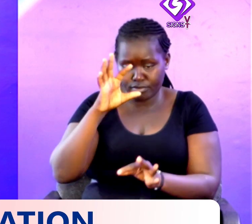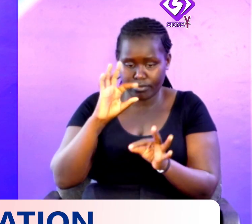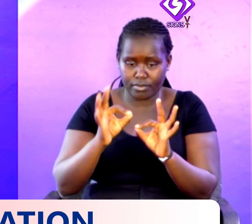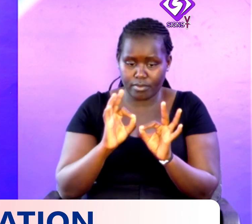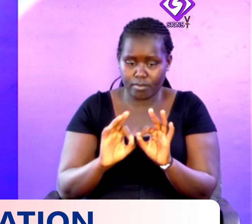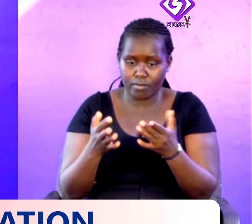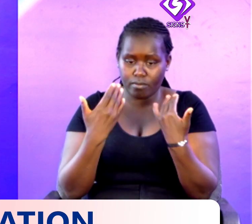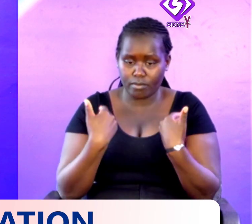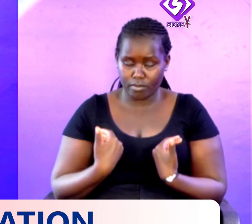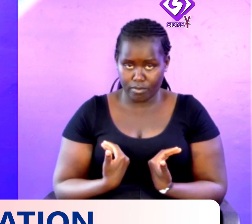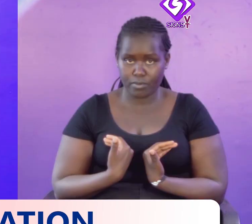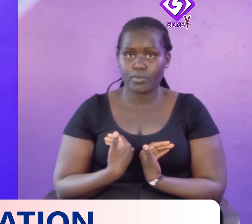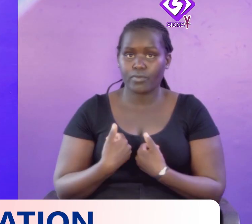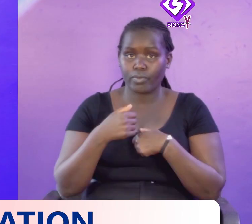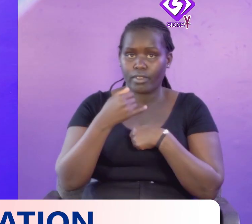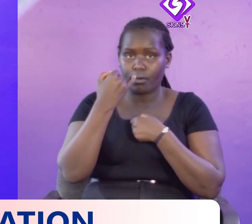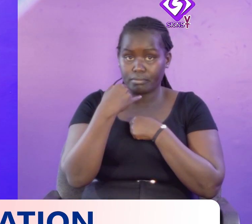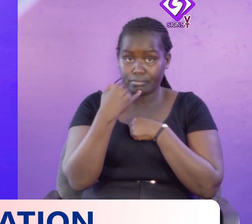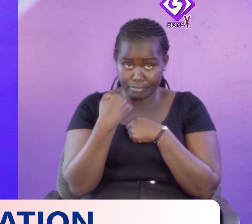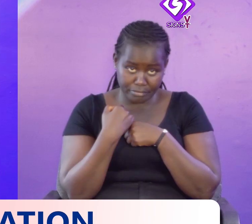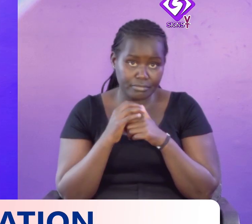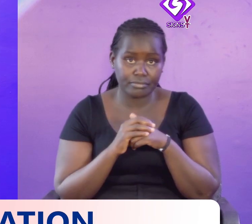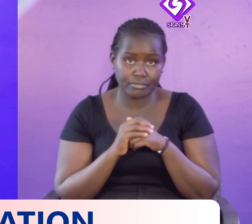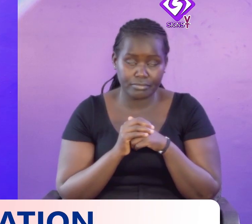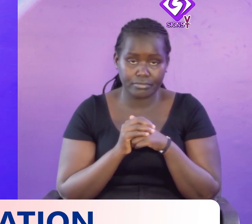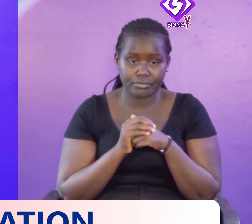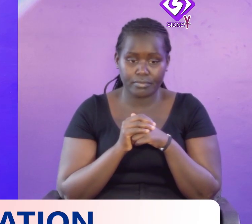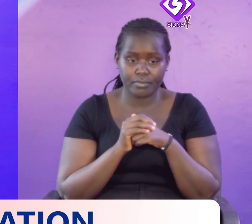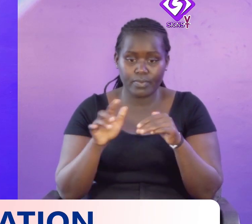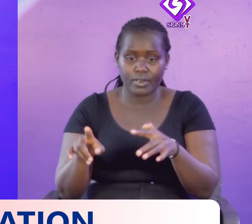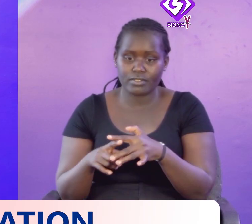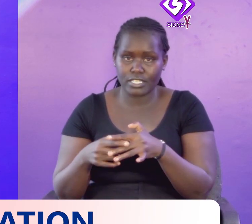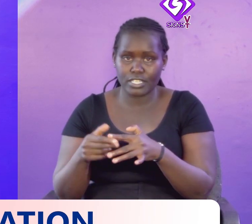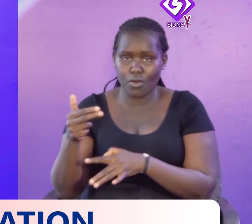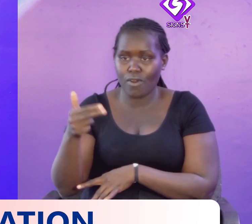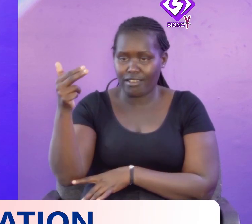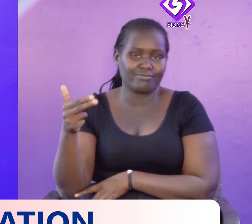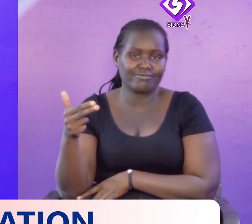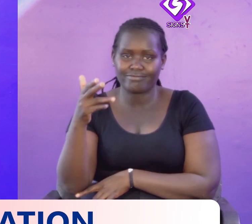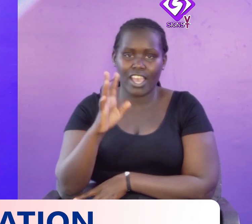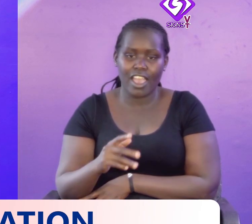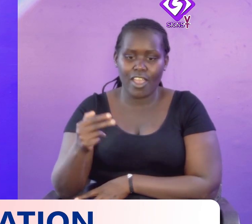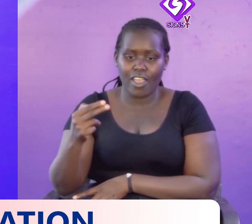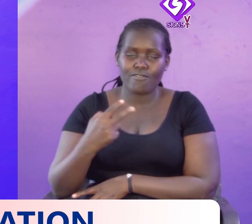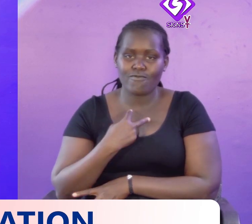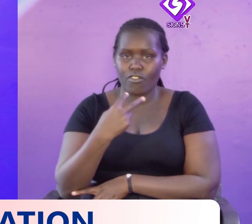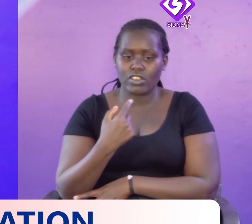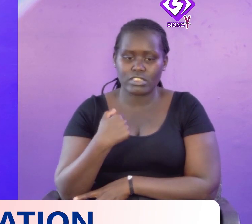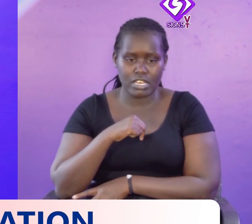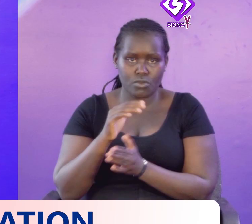interpreter today is Irene Chebiwot. My God, I've started on a high note. We are with Maureen Okal. Karibu